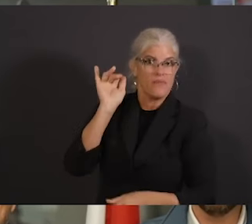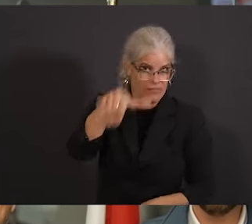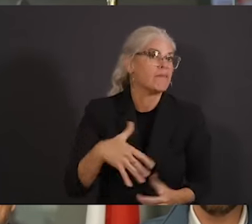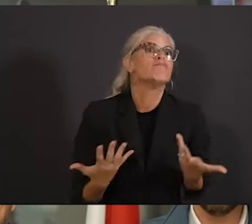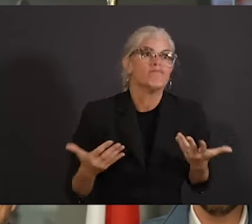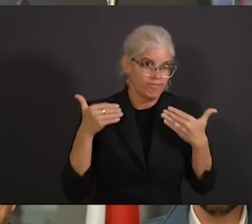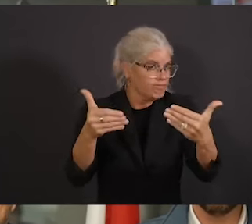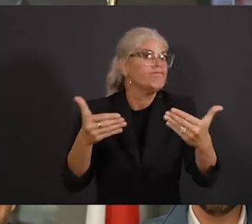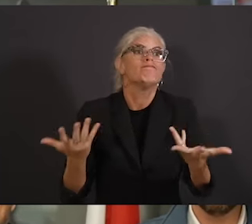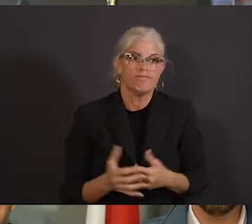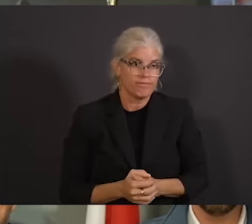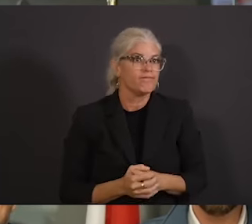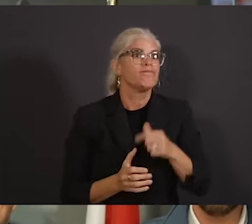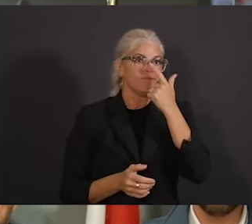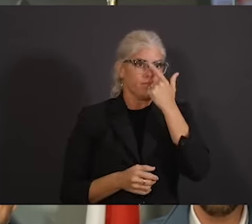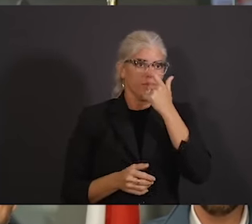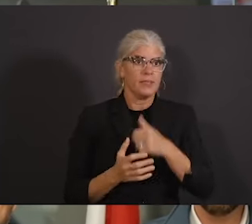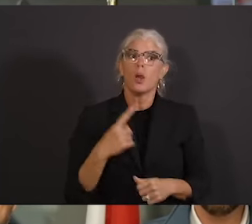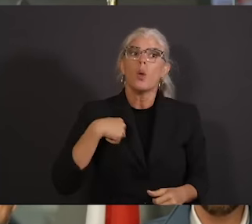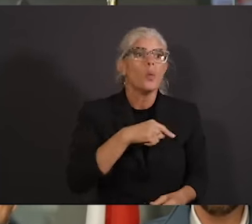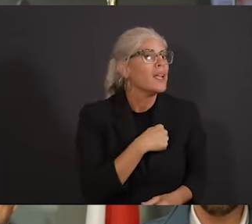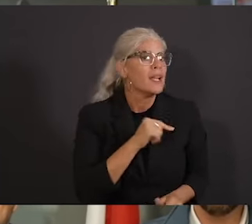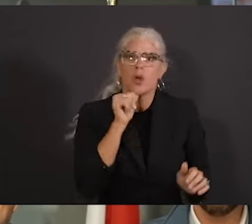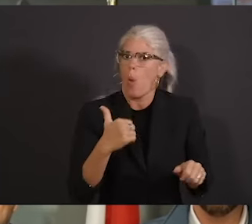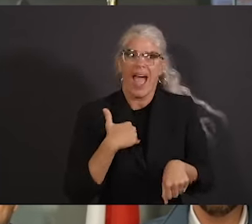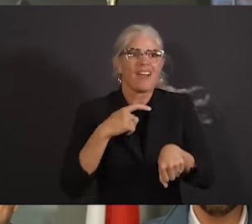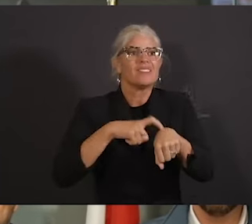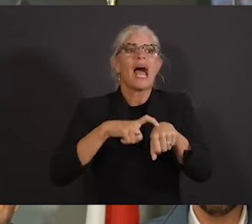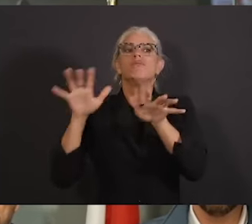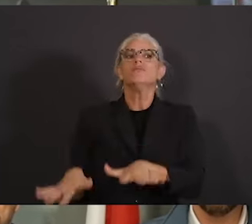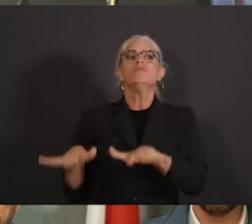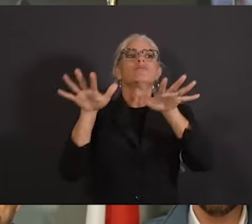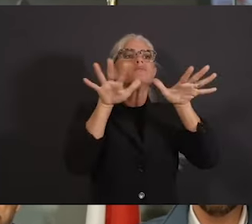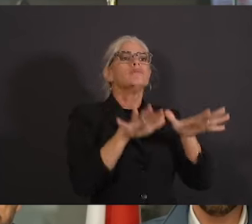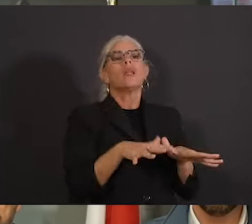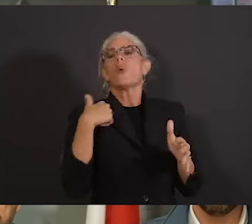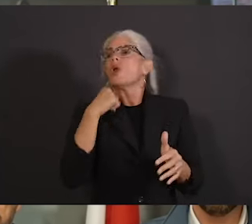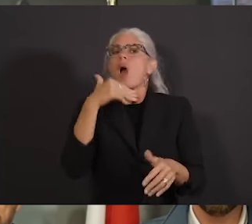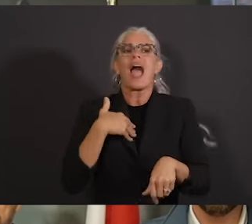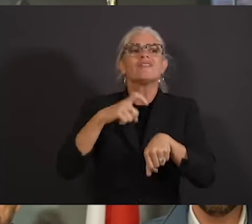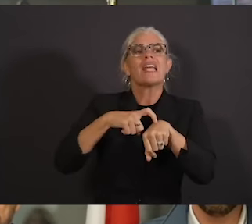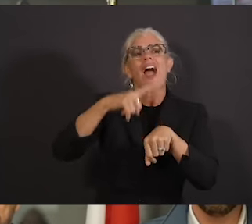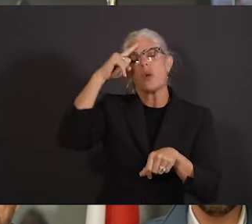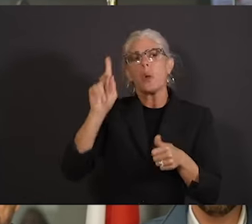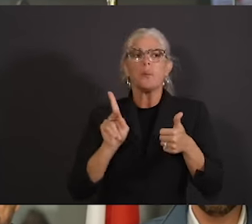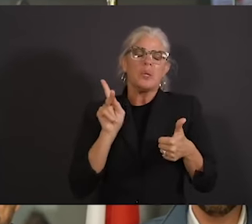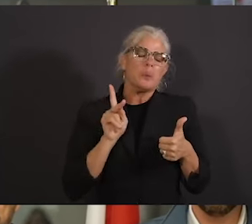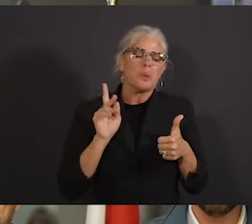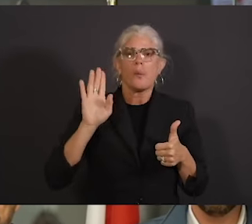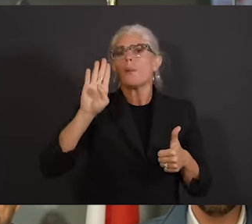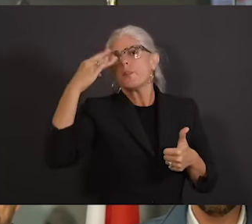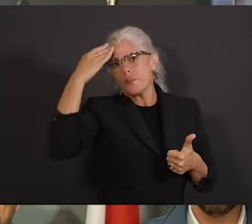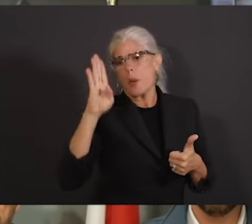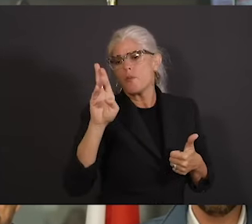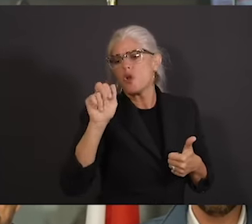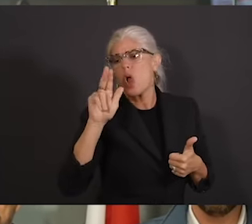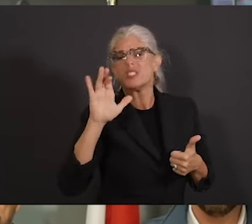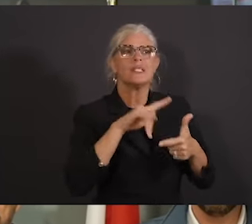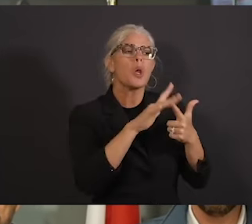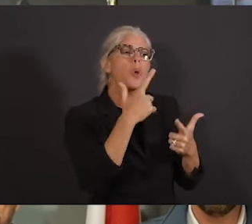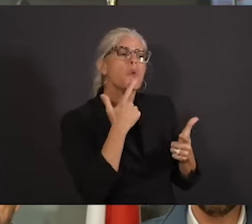and unload the debris. We don't have time for bureaucracy and red tape. We have to get the job done. And